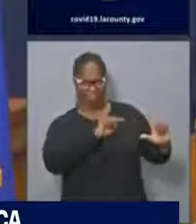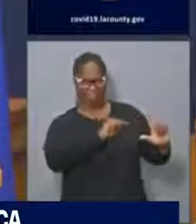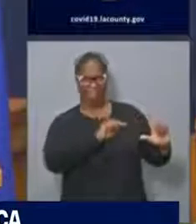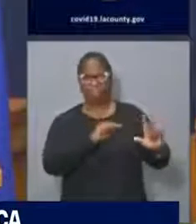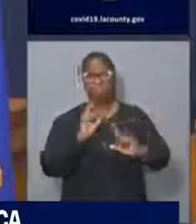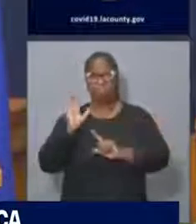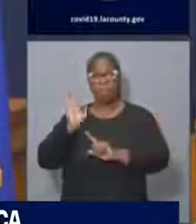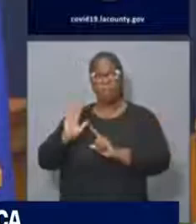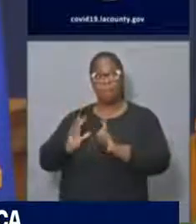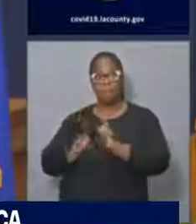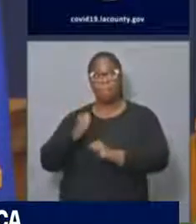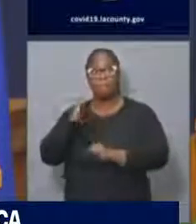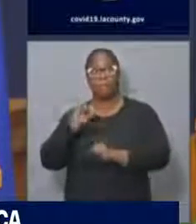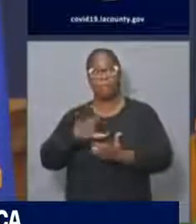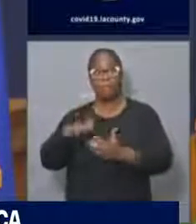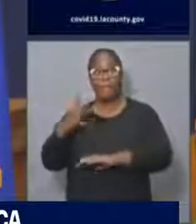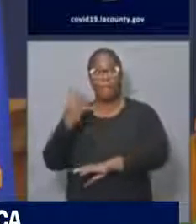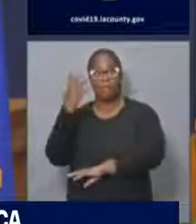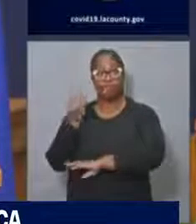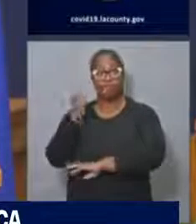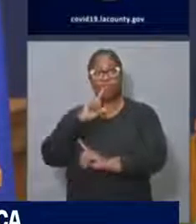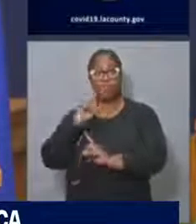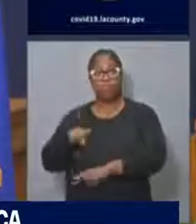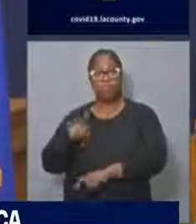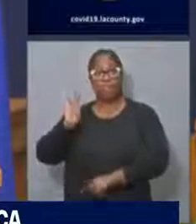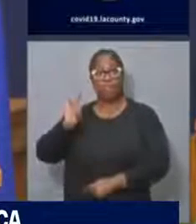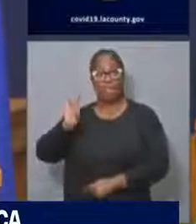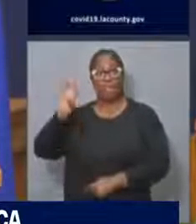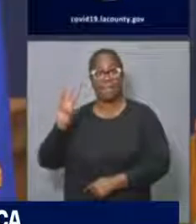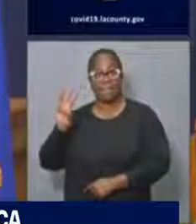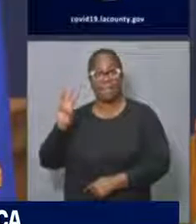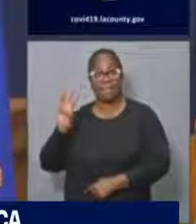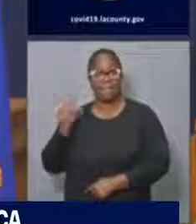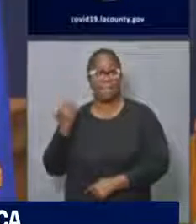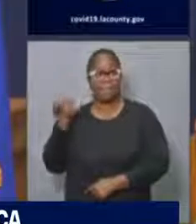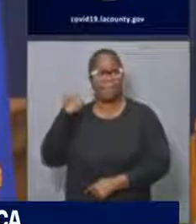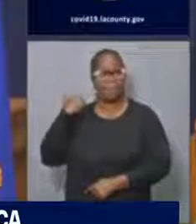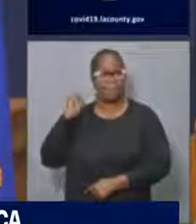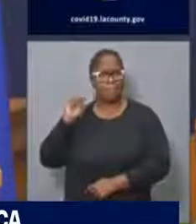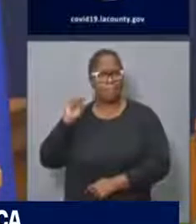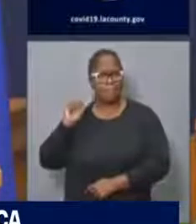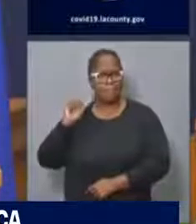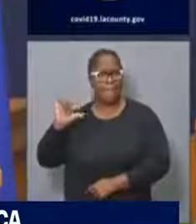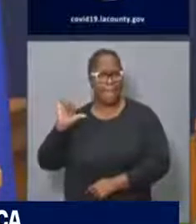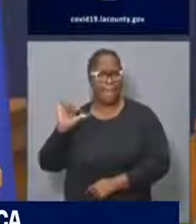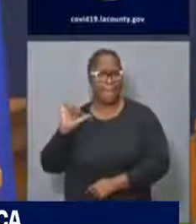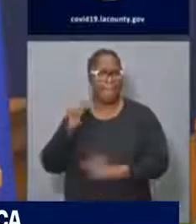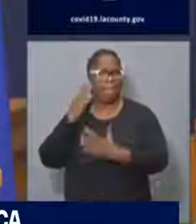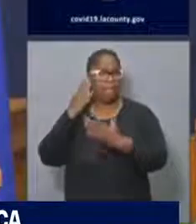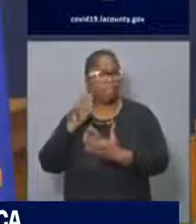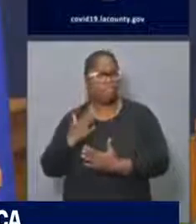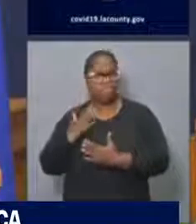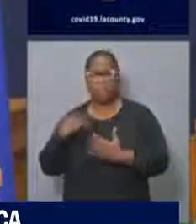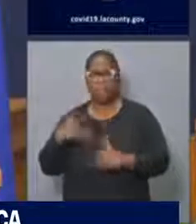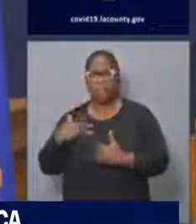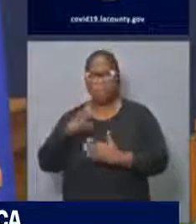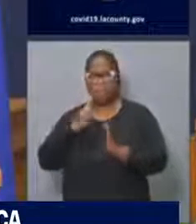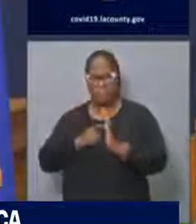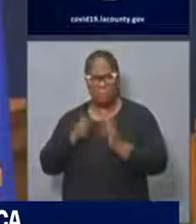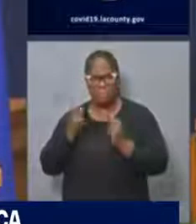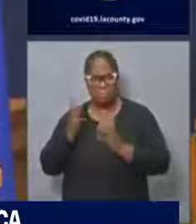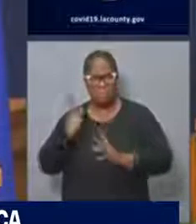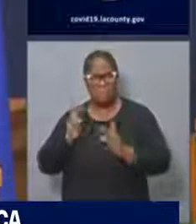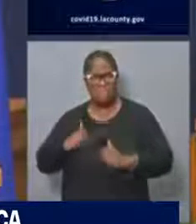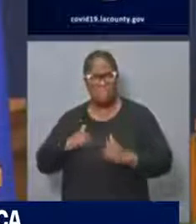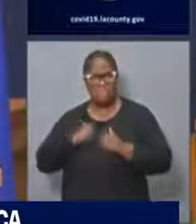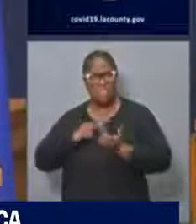reported in a single day is 76, and that was back in May, when we unfortunately had so many residents in